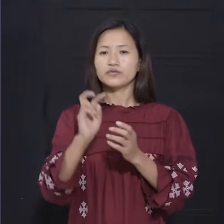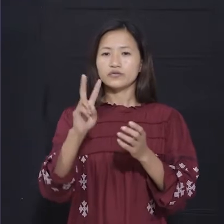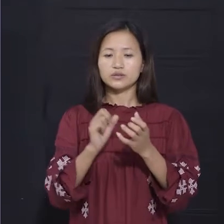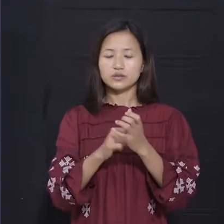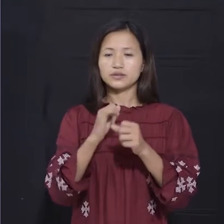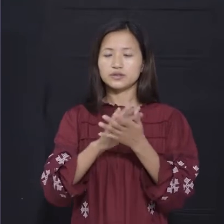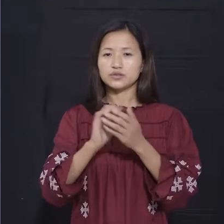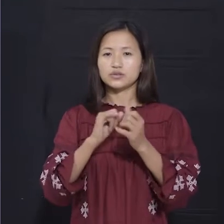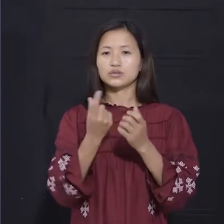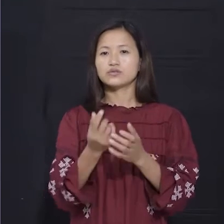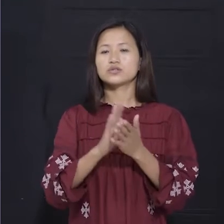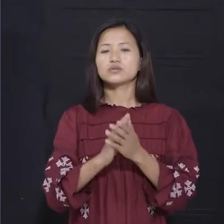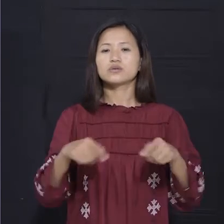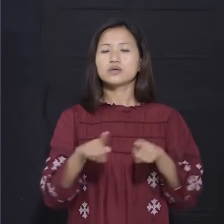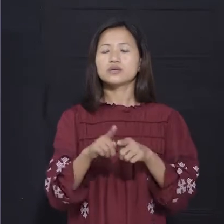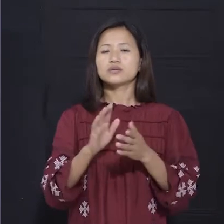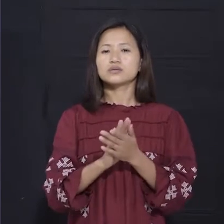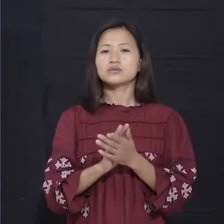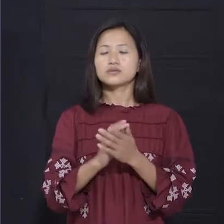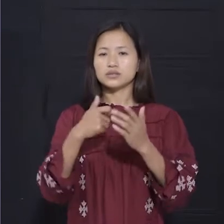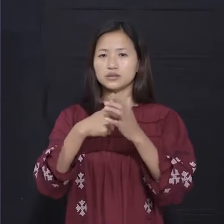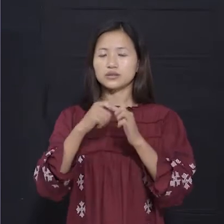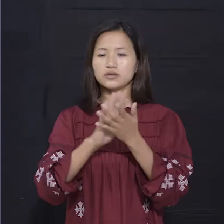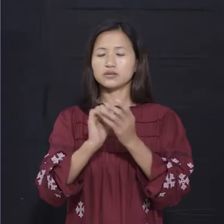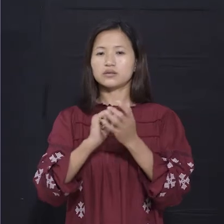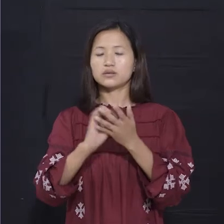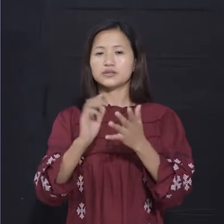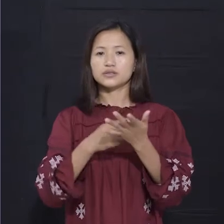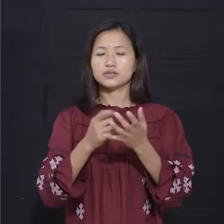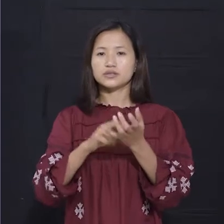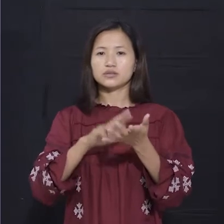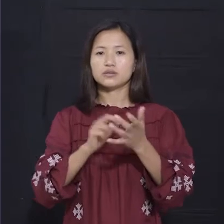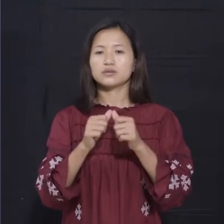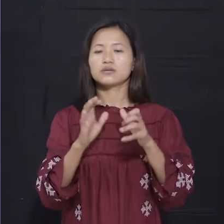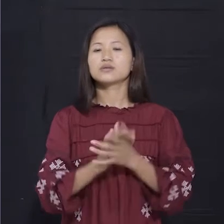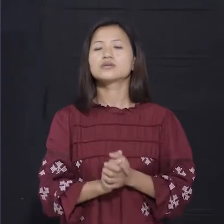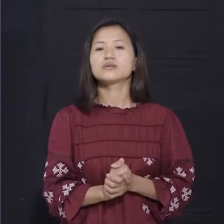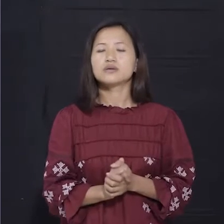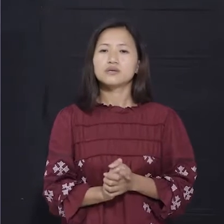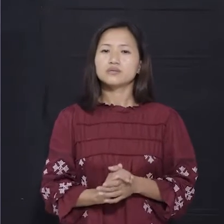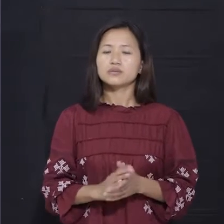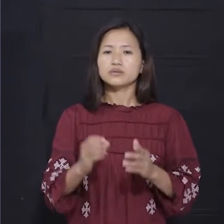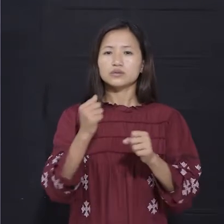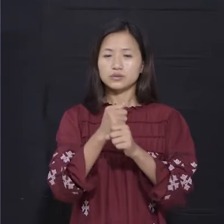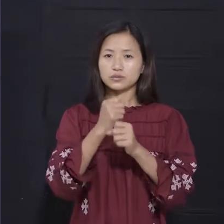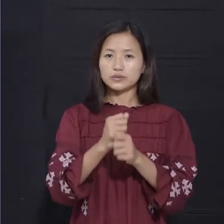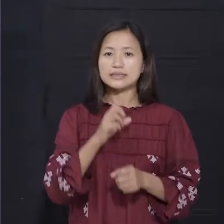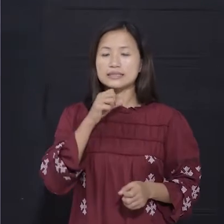And those days, before the Gupta dynasty, even Buddhism existed in India, but during the Gupta